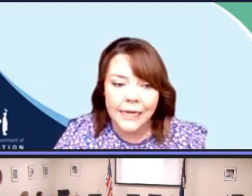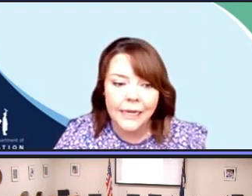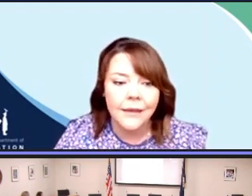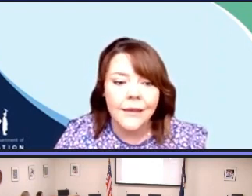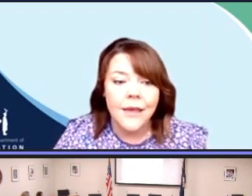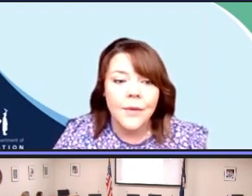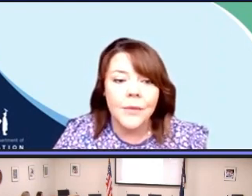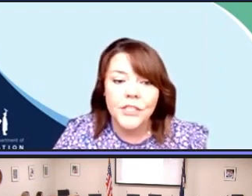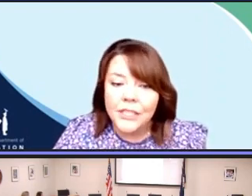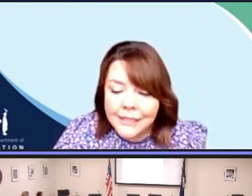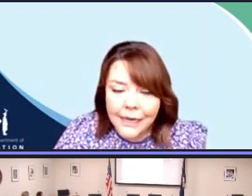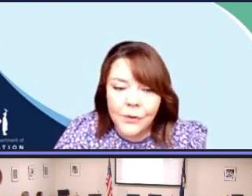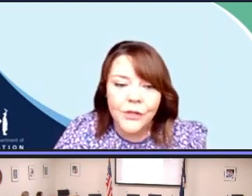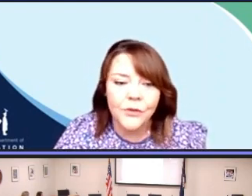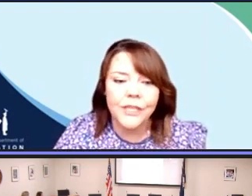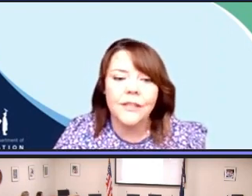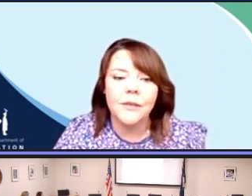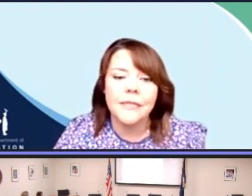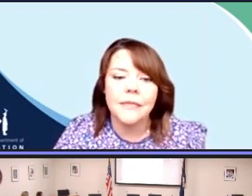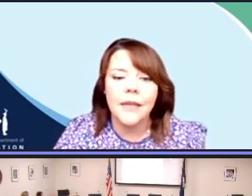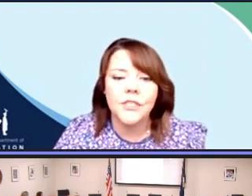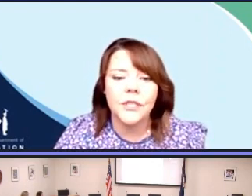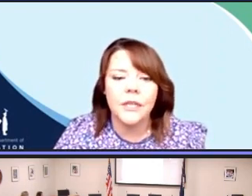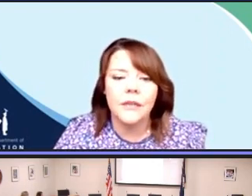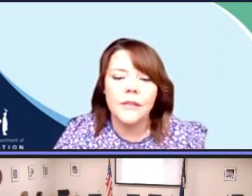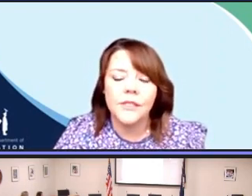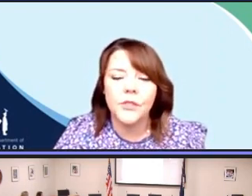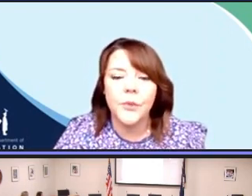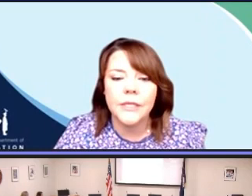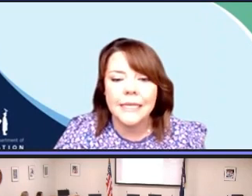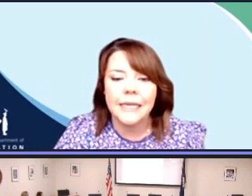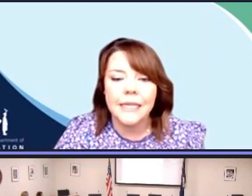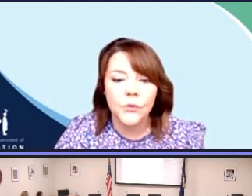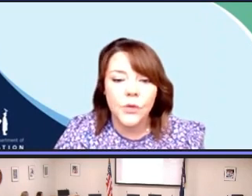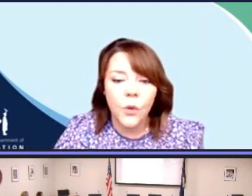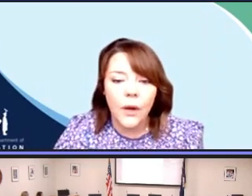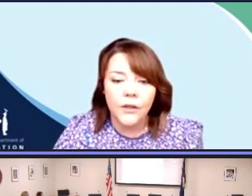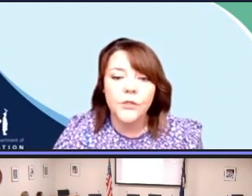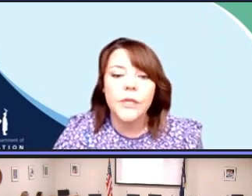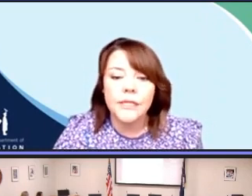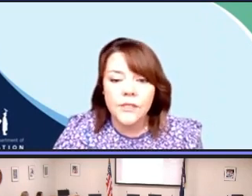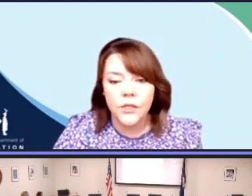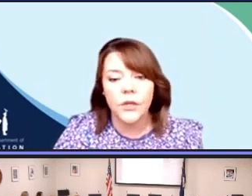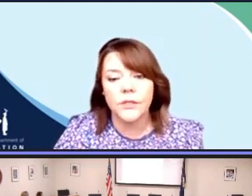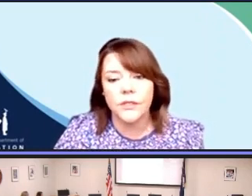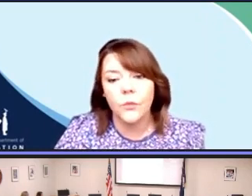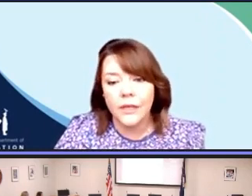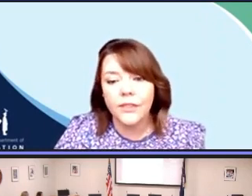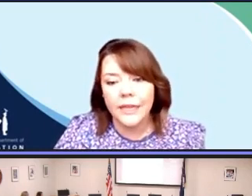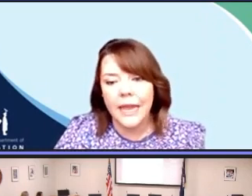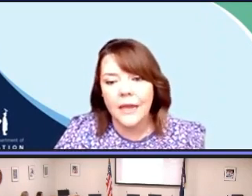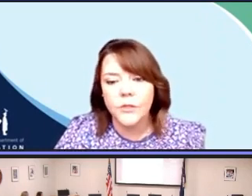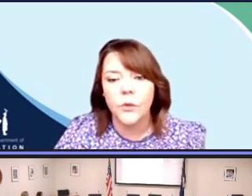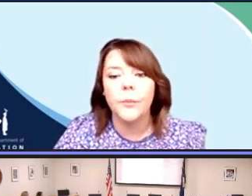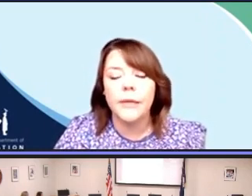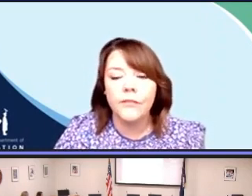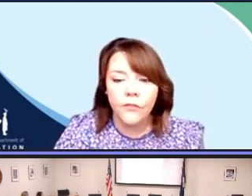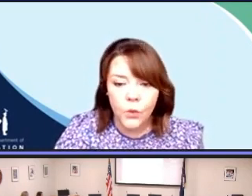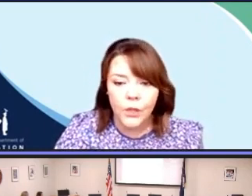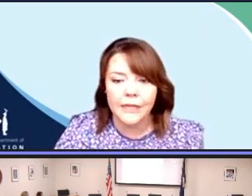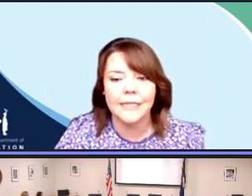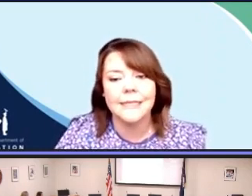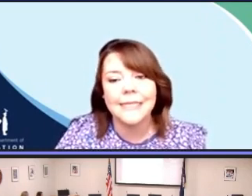selection training. But just like with curriculum selection, the superintendent is required to consult with the